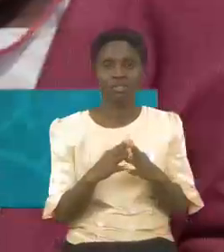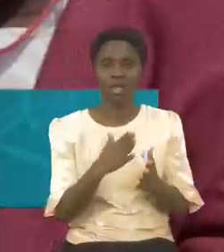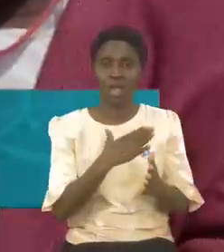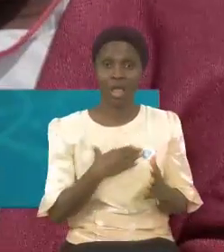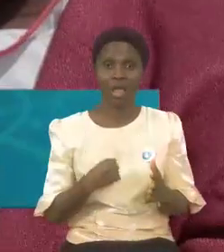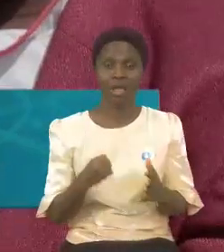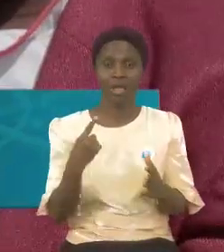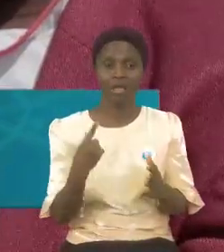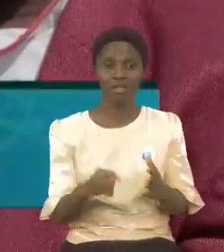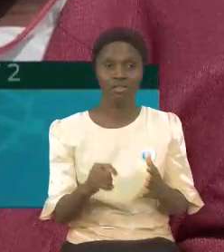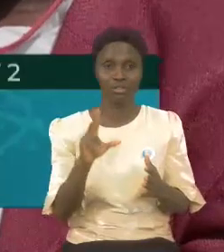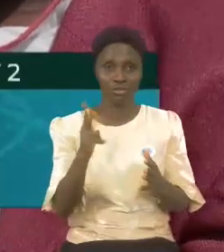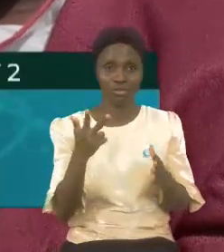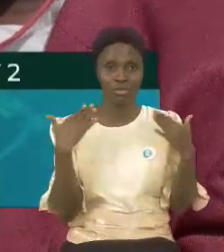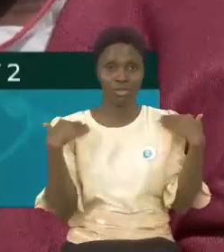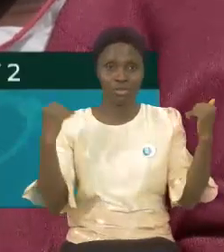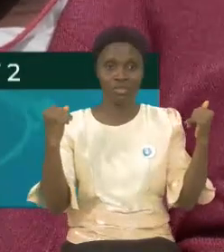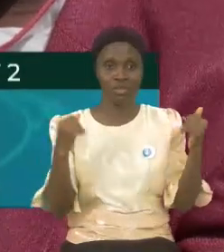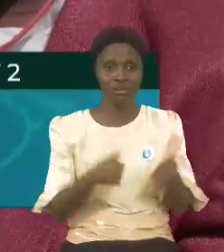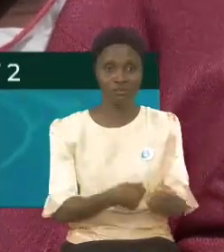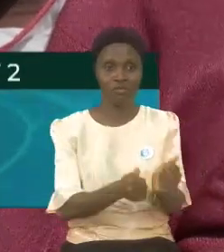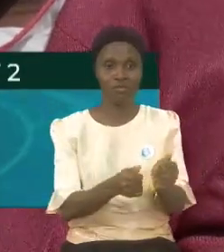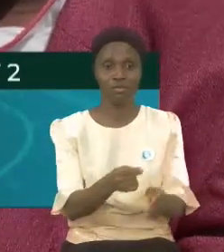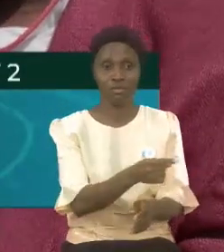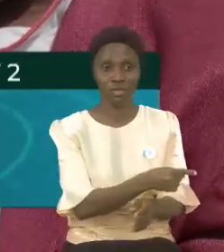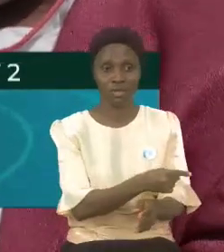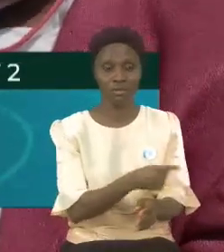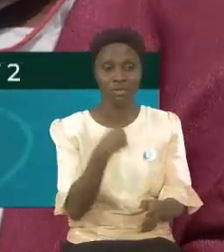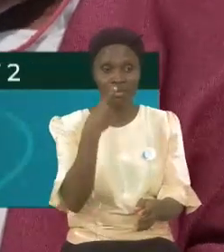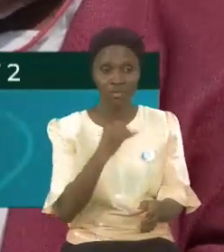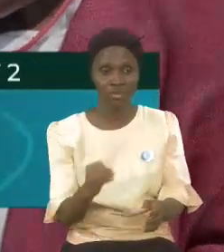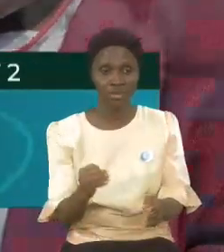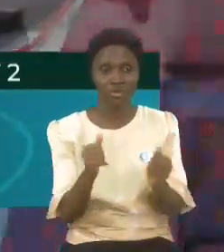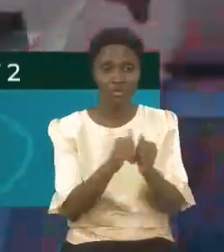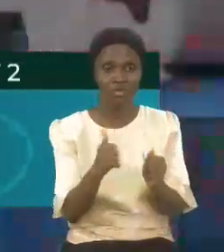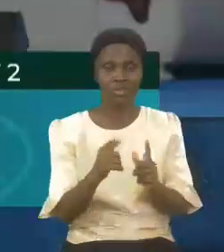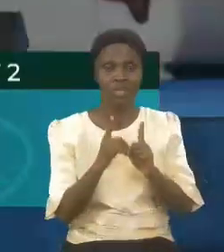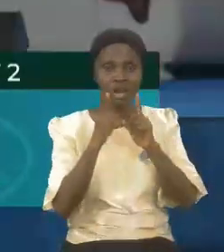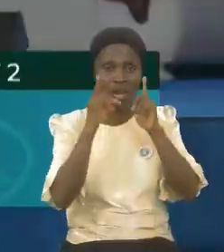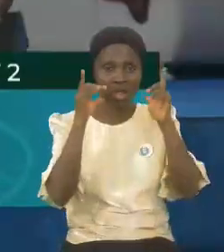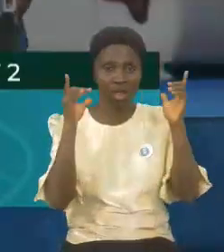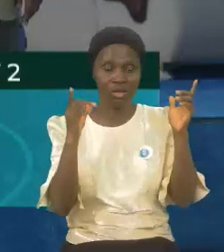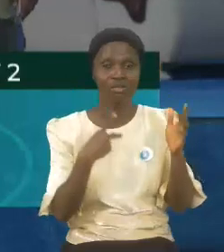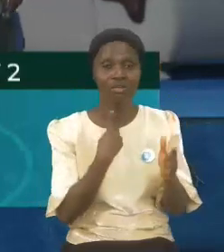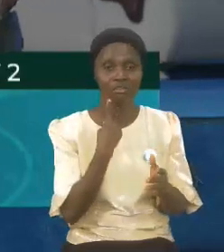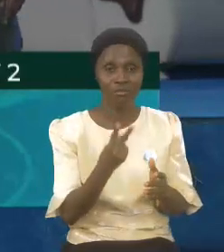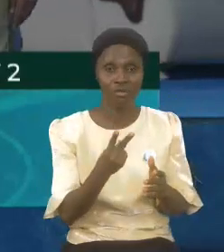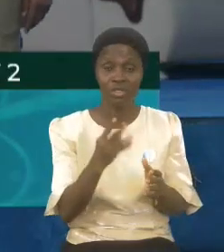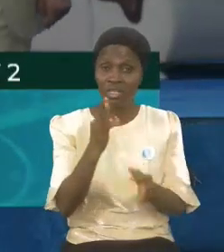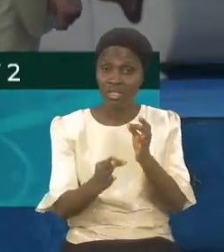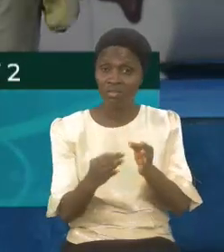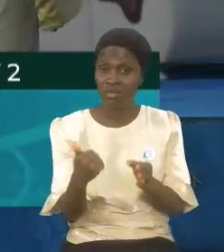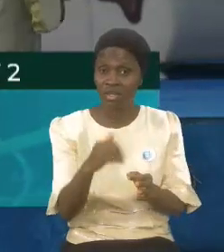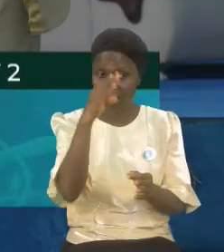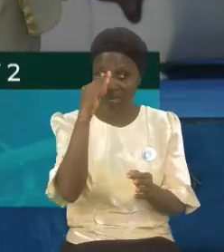third angel followed them, saying with a loud voice, if